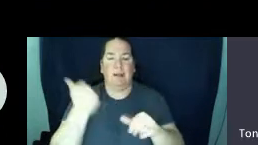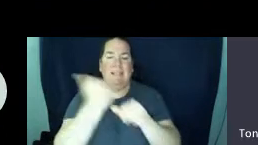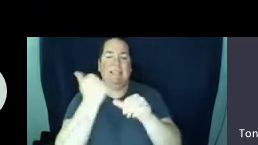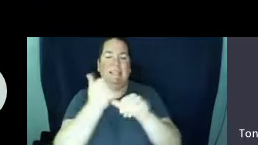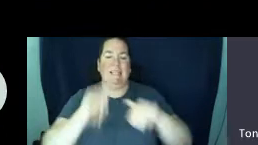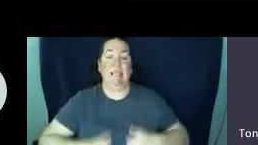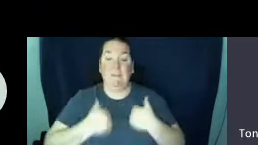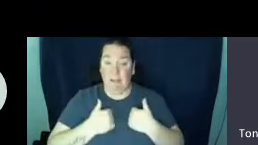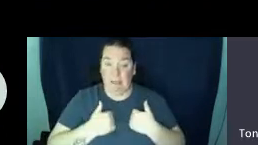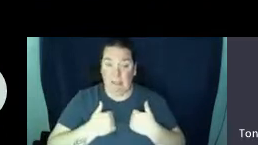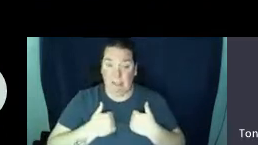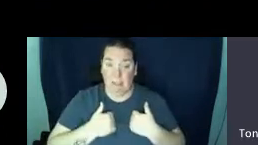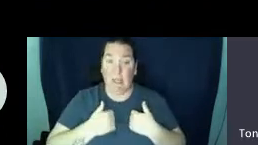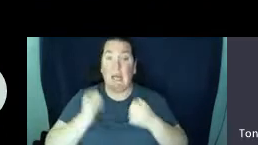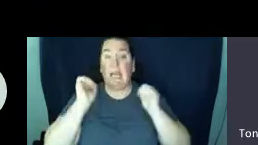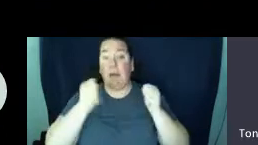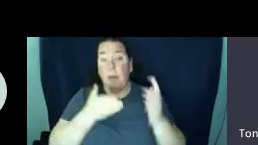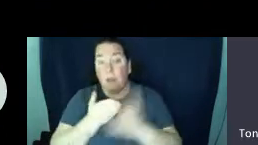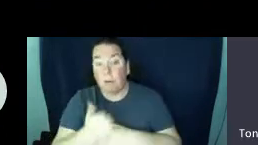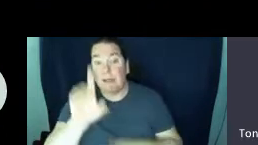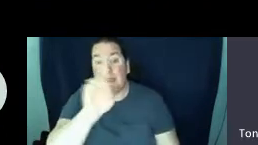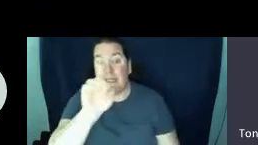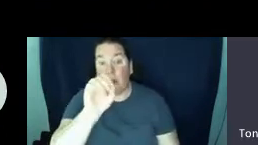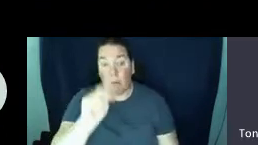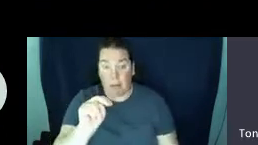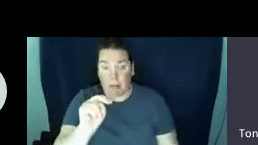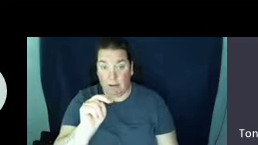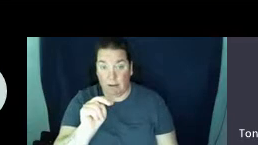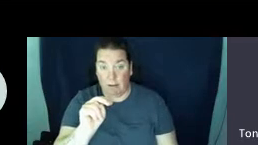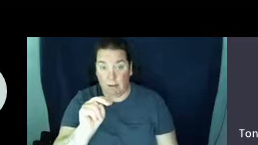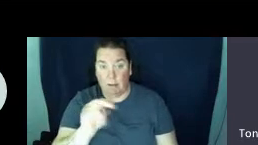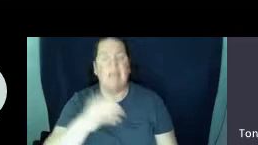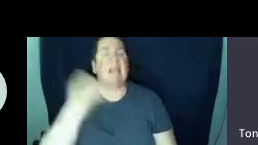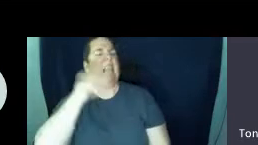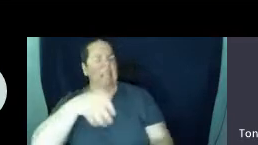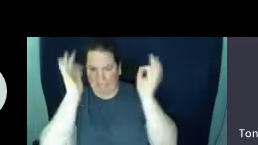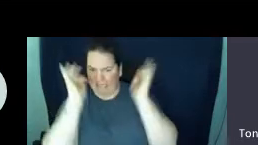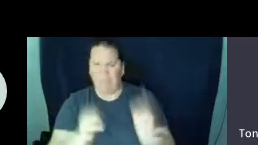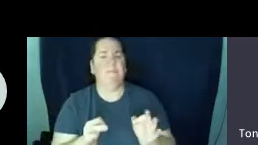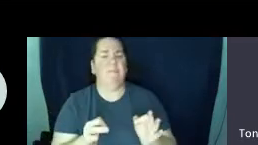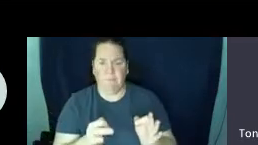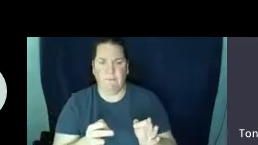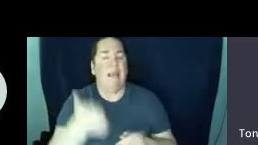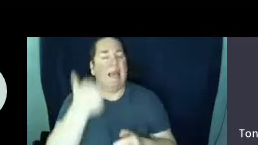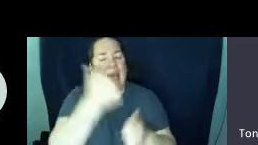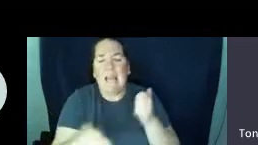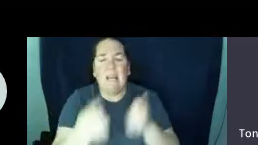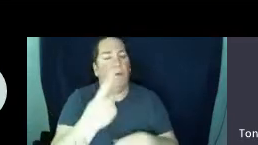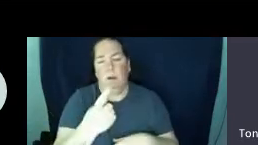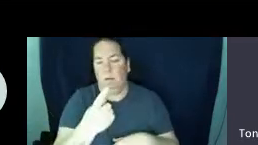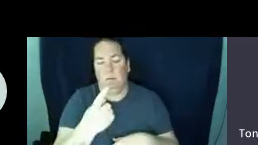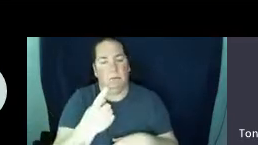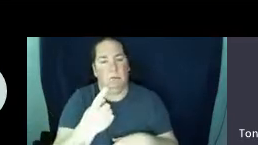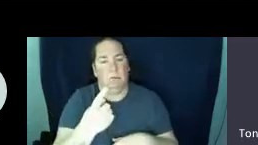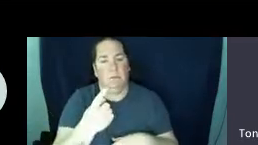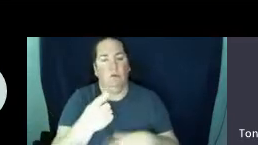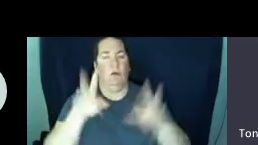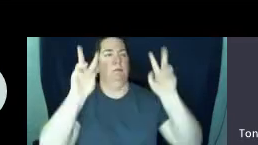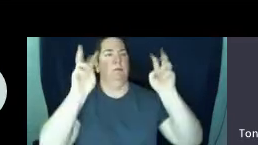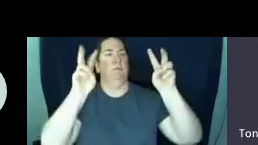it be through our DON? Yes, absolutely. It's really anyone who plays a role similar to a